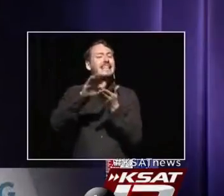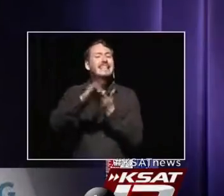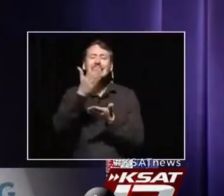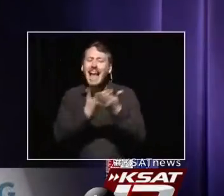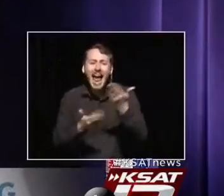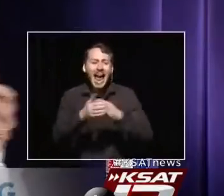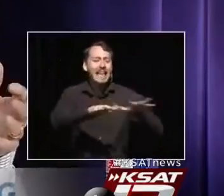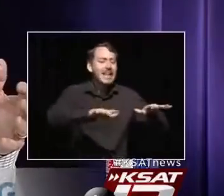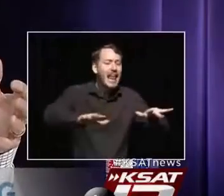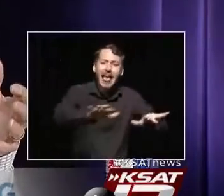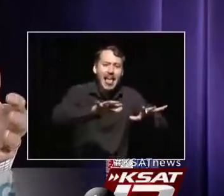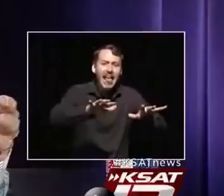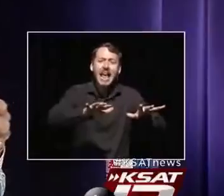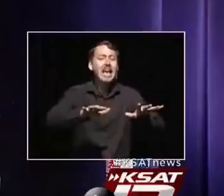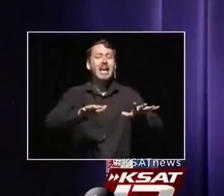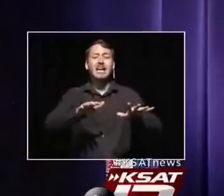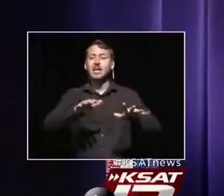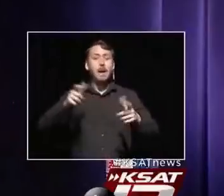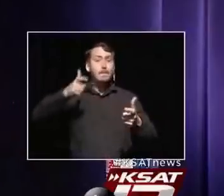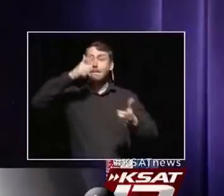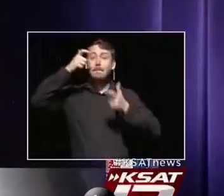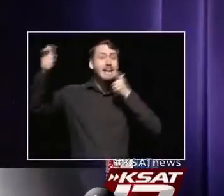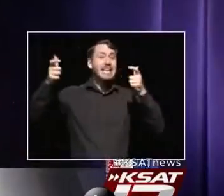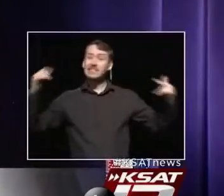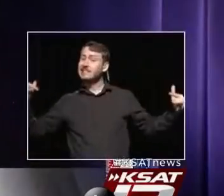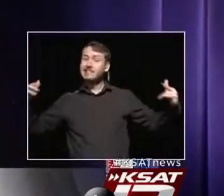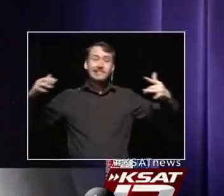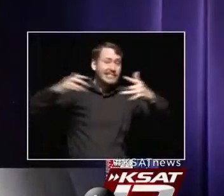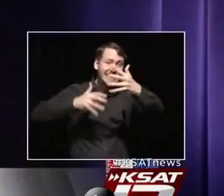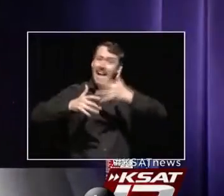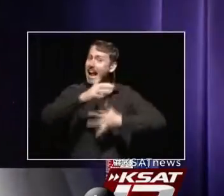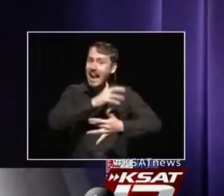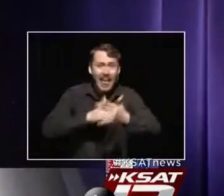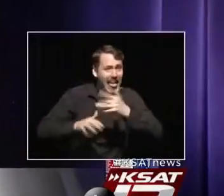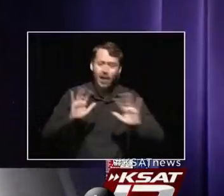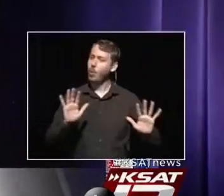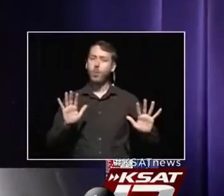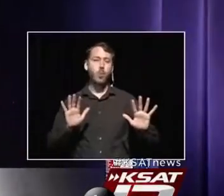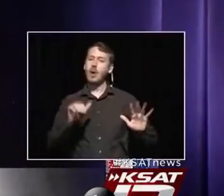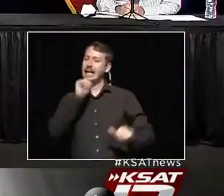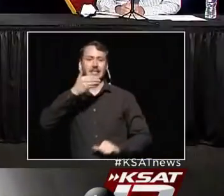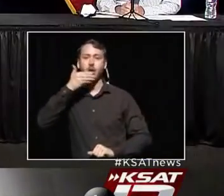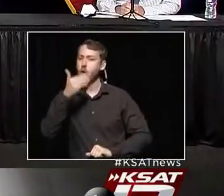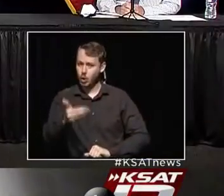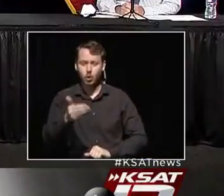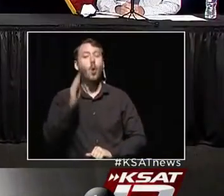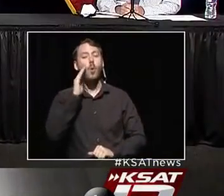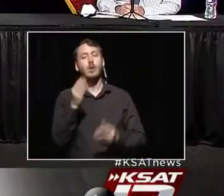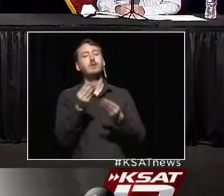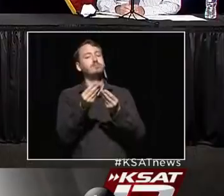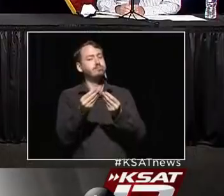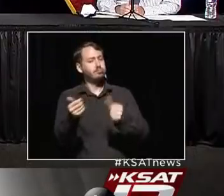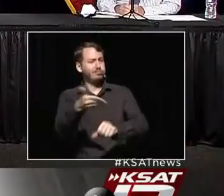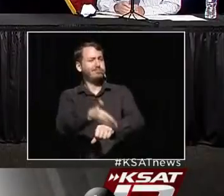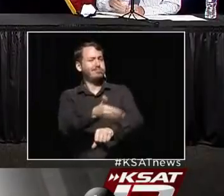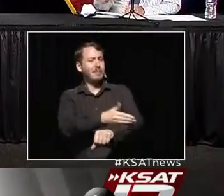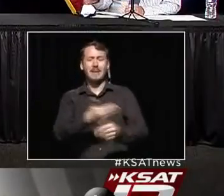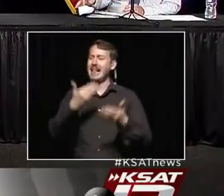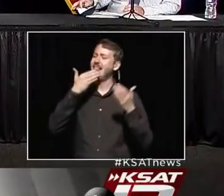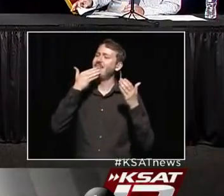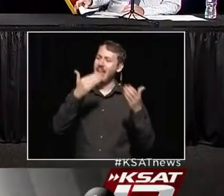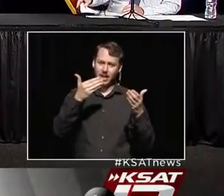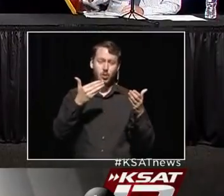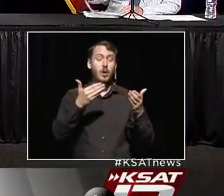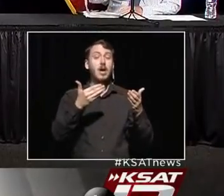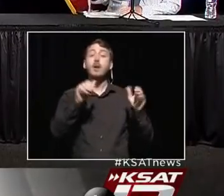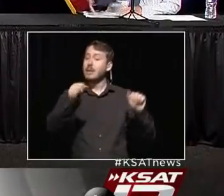sanitation. Don't get in real big, large groups. We'll work our way through this. All right. Thank you, Judge Wolf. And as always, you can